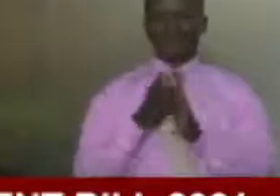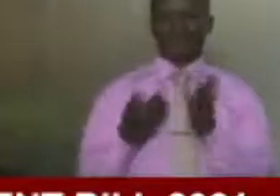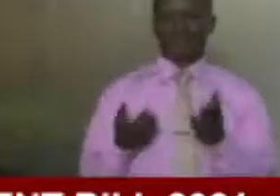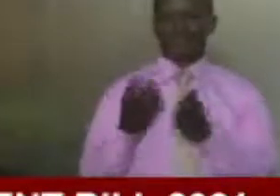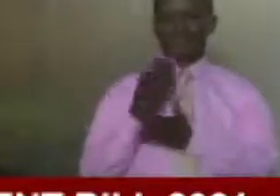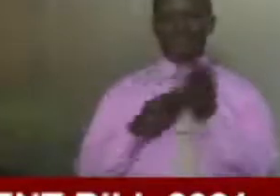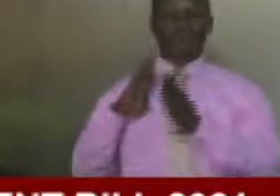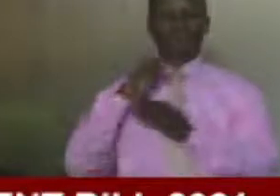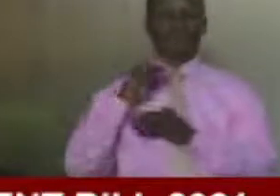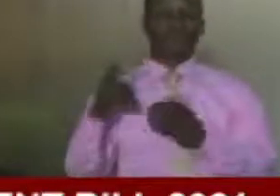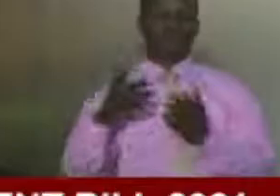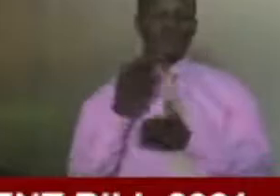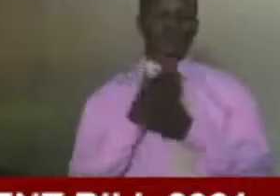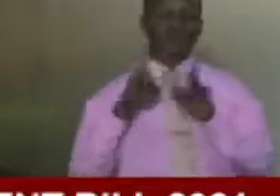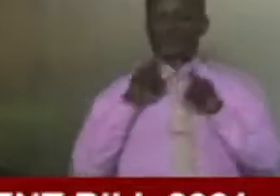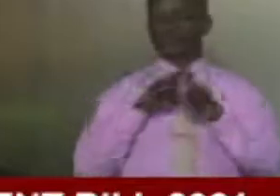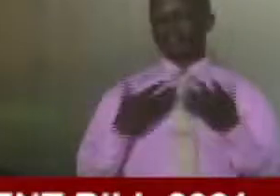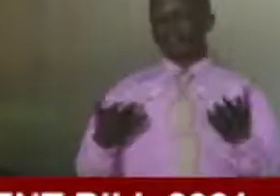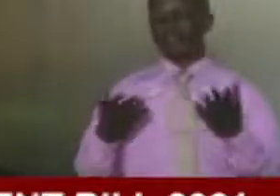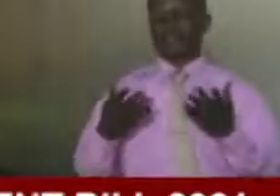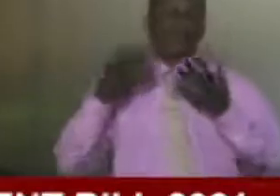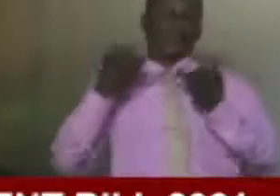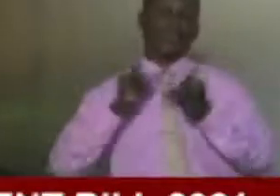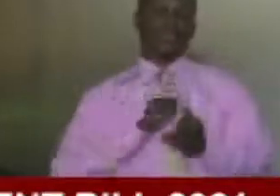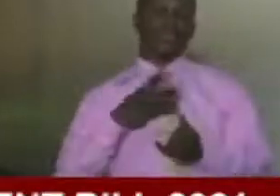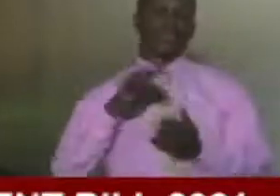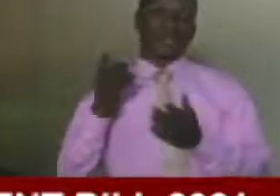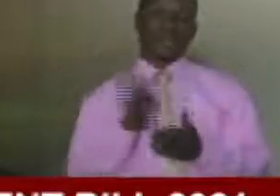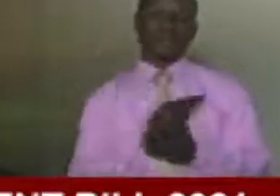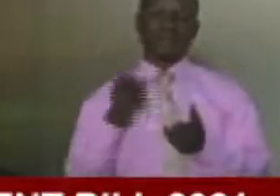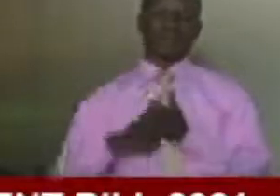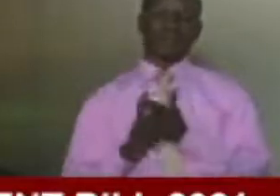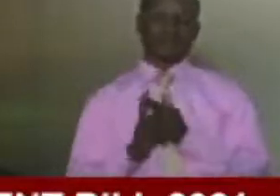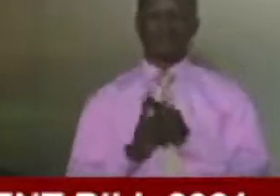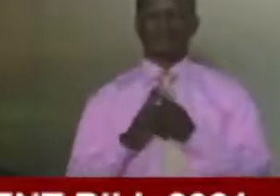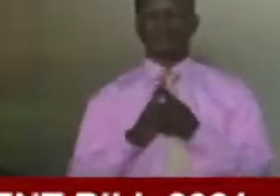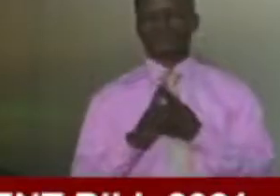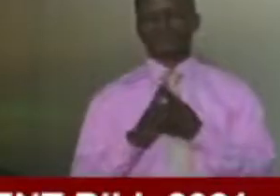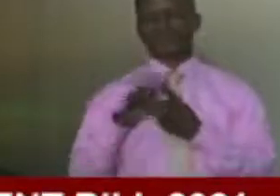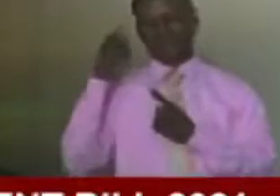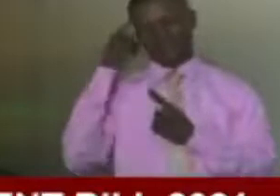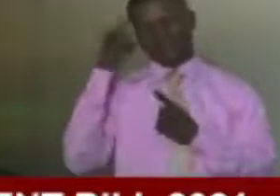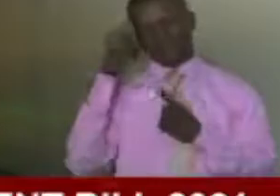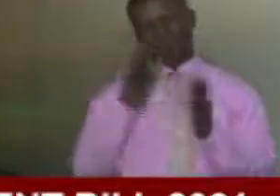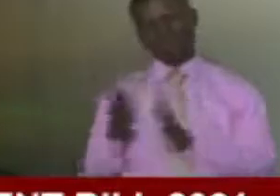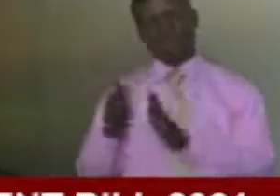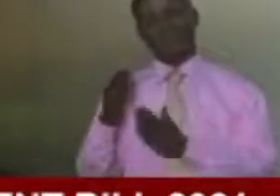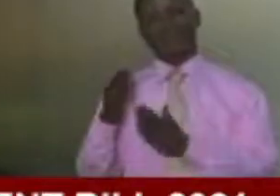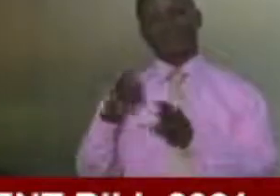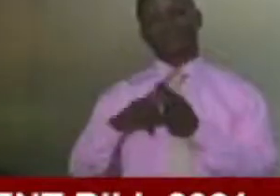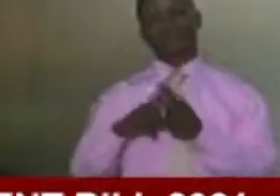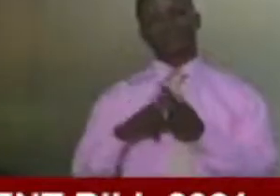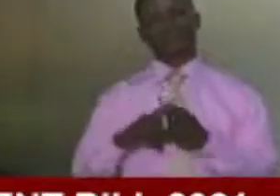was preparing an amendment, you know, to those bills. So I would like us to be careful not to, you know, get ourselves into